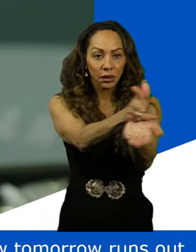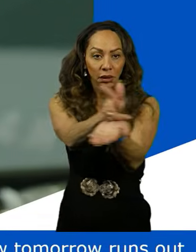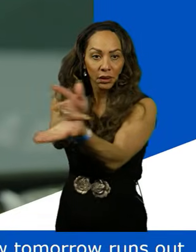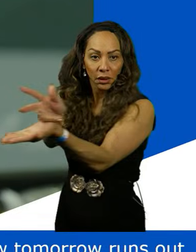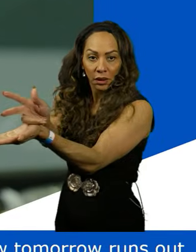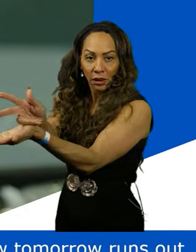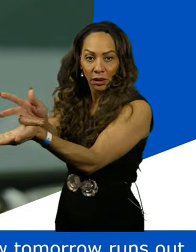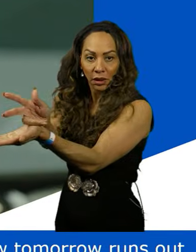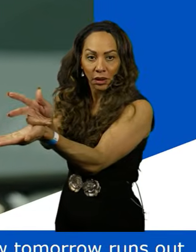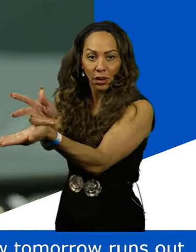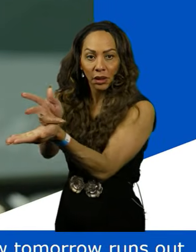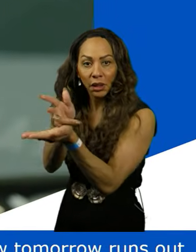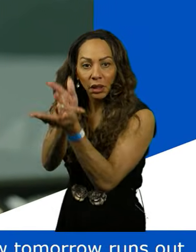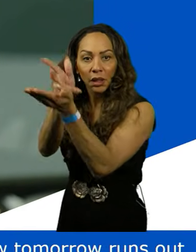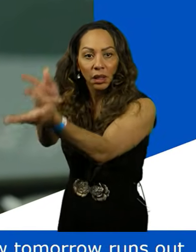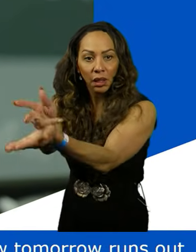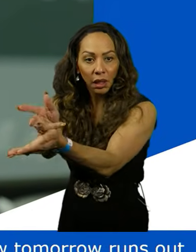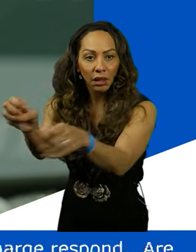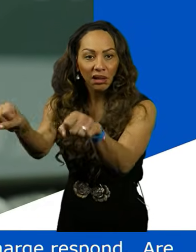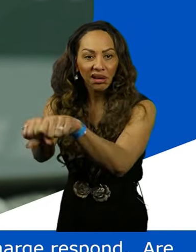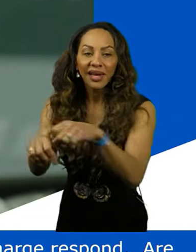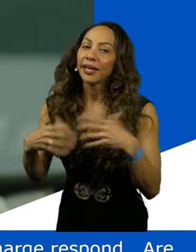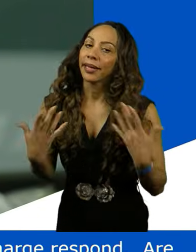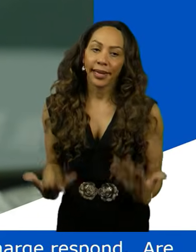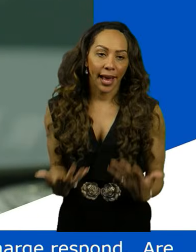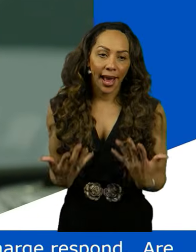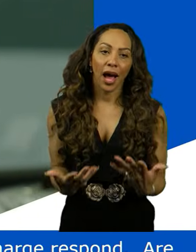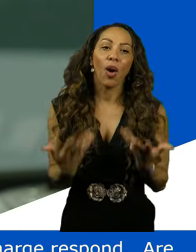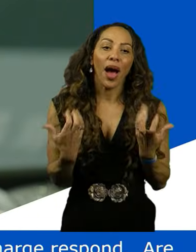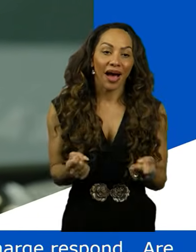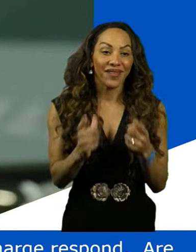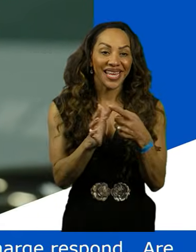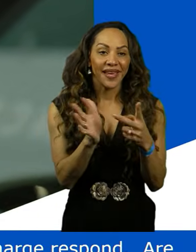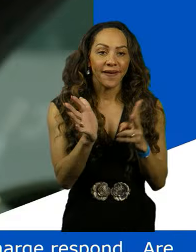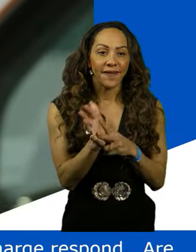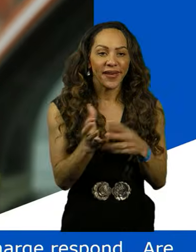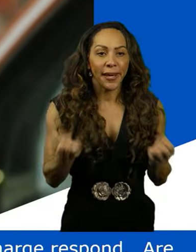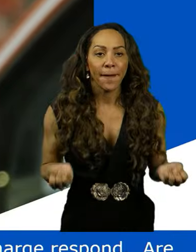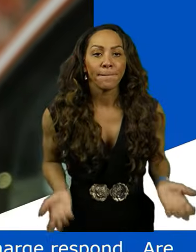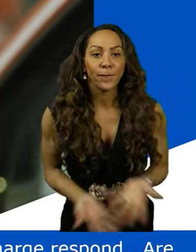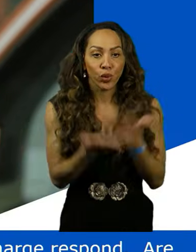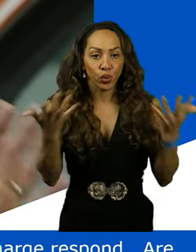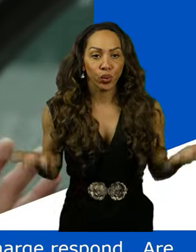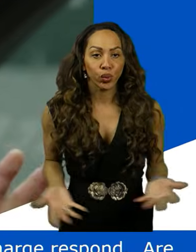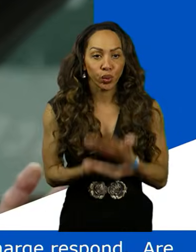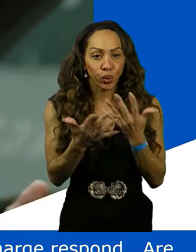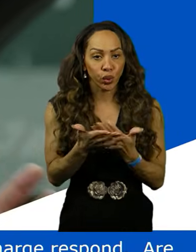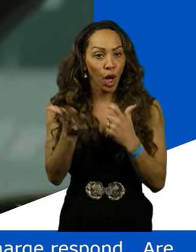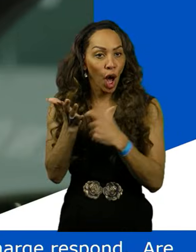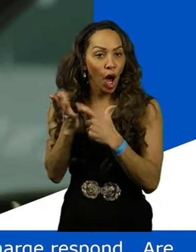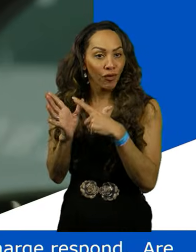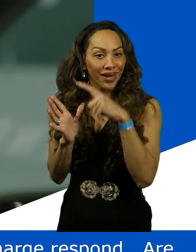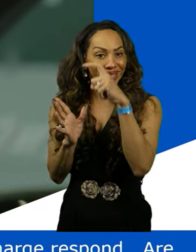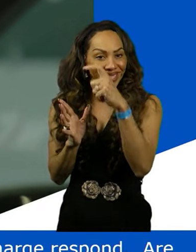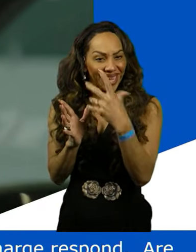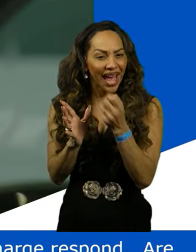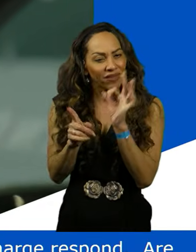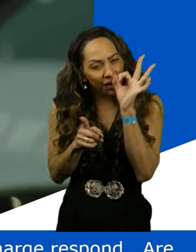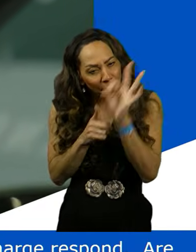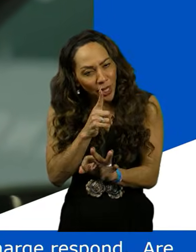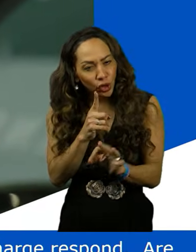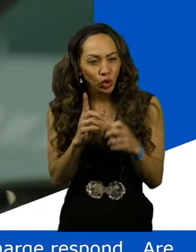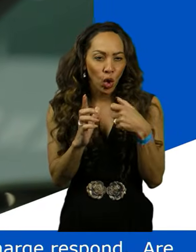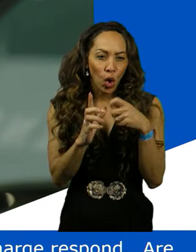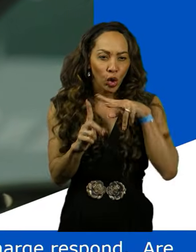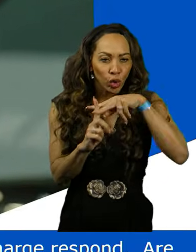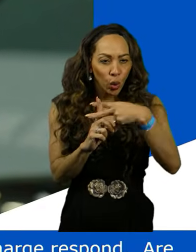Boost. EV Boost is an award-winning system designed and manufactured by RAC for our patrol vans, and this means should you run